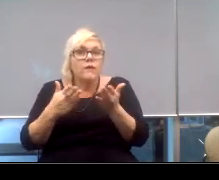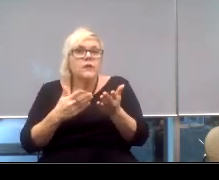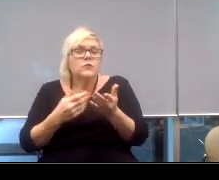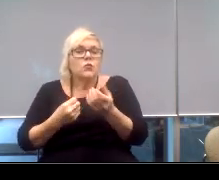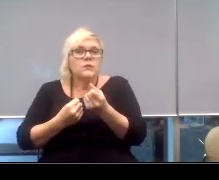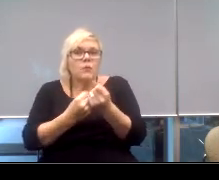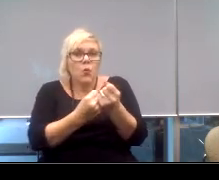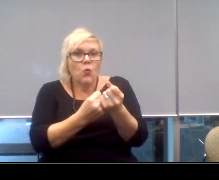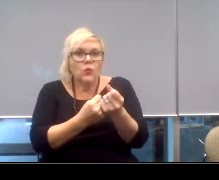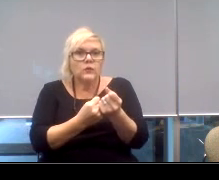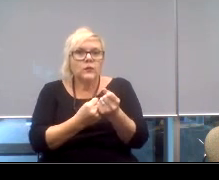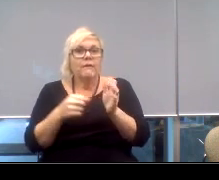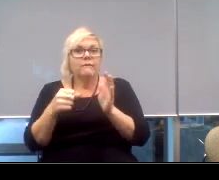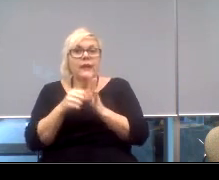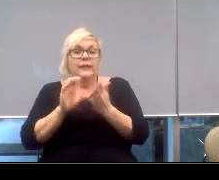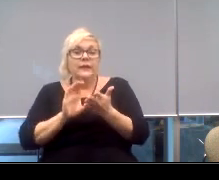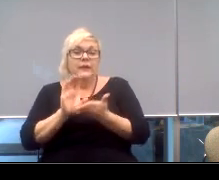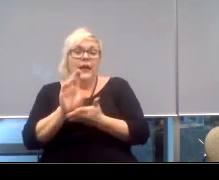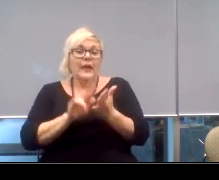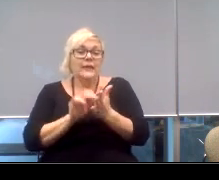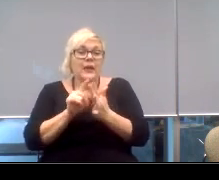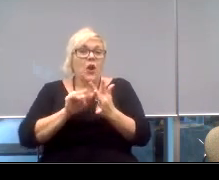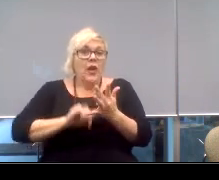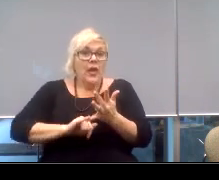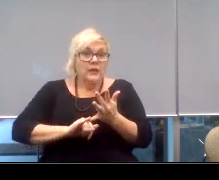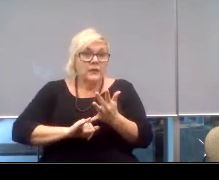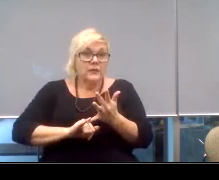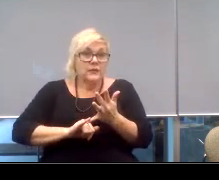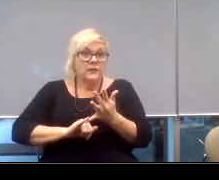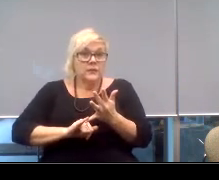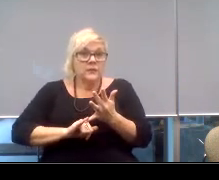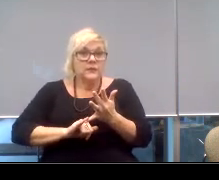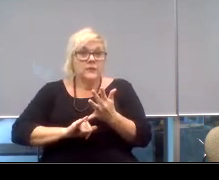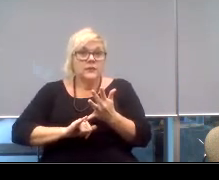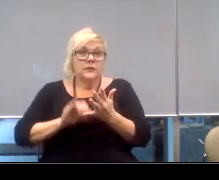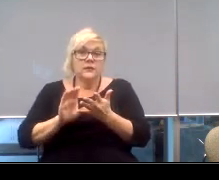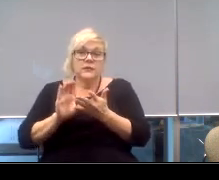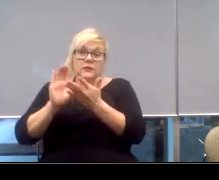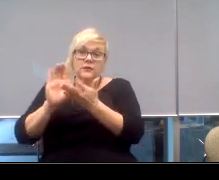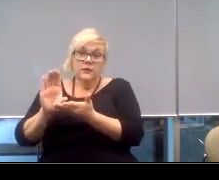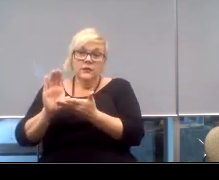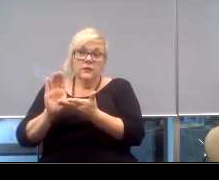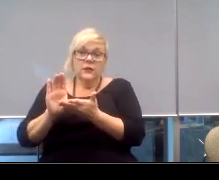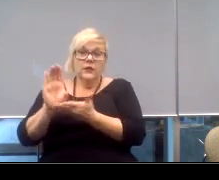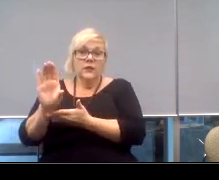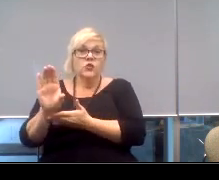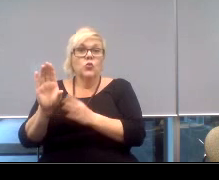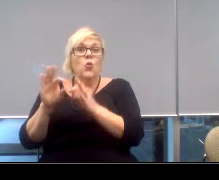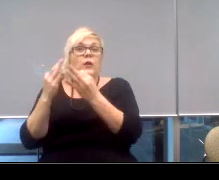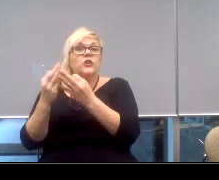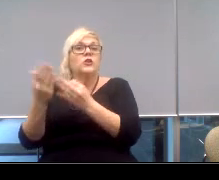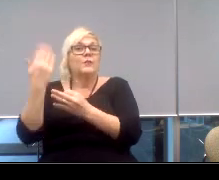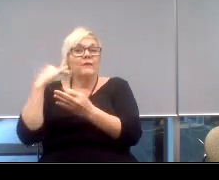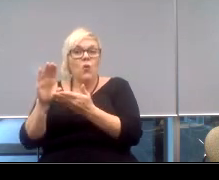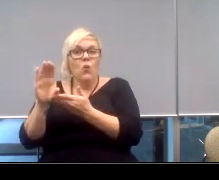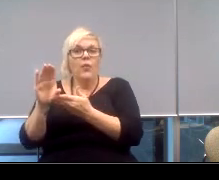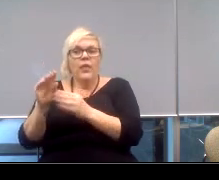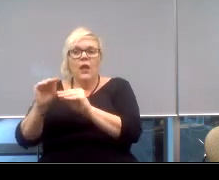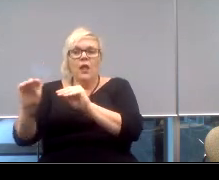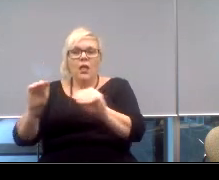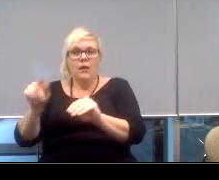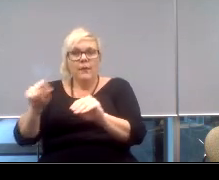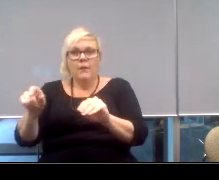Block funding to NDIS, participant choice, which is individualised funding. This chart shows the supply growth needed by